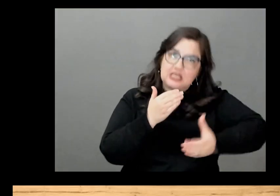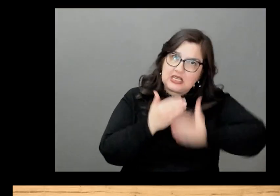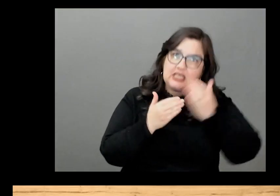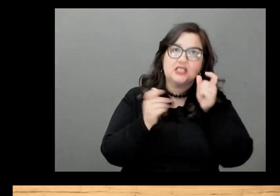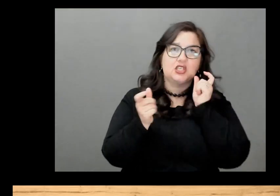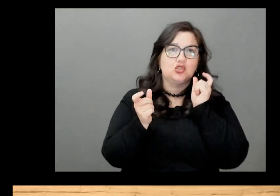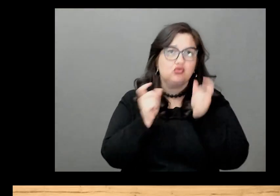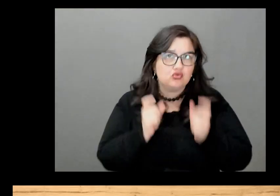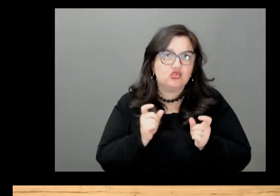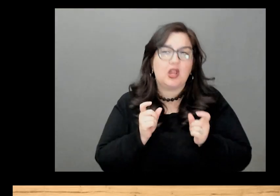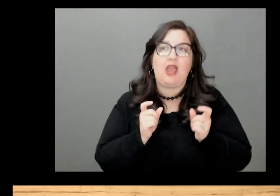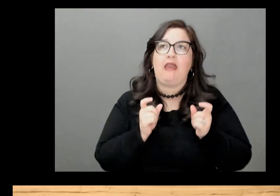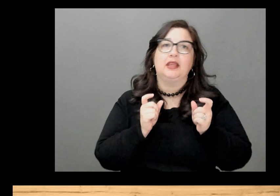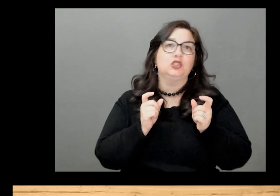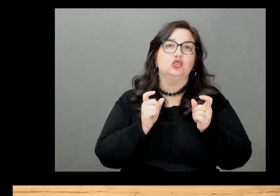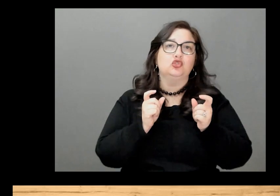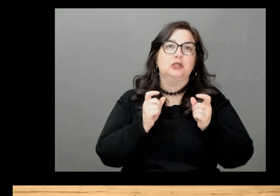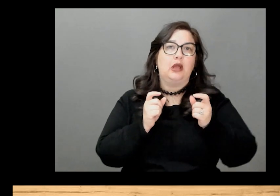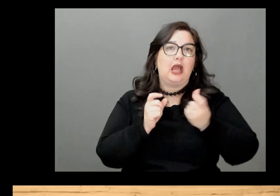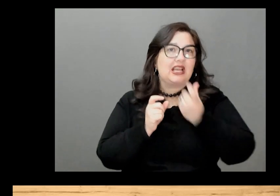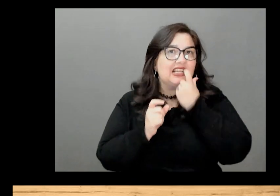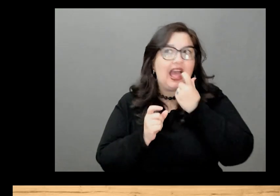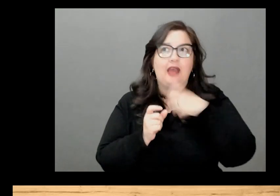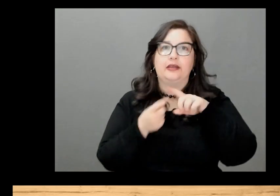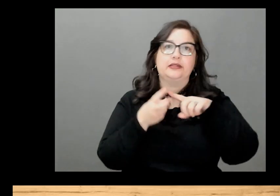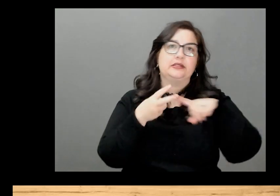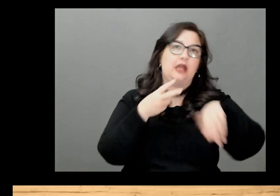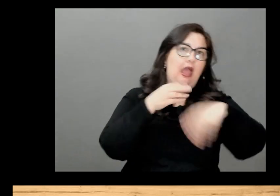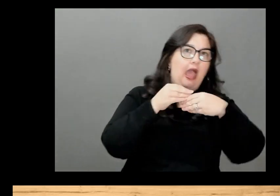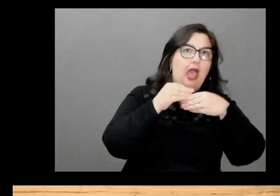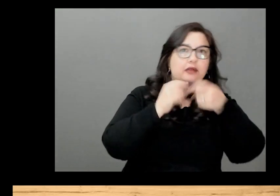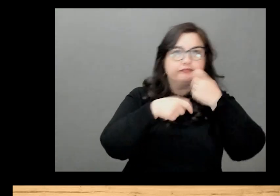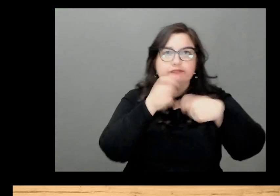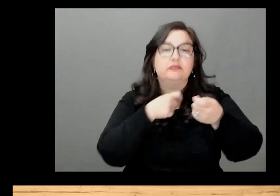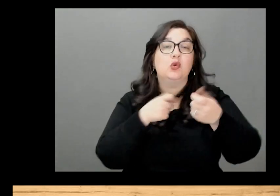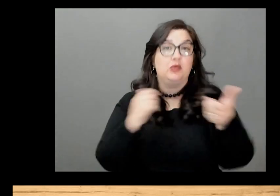single pane of glass and add things as they need. So we've partnered with